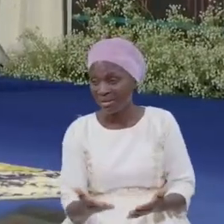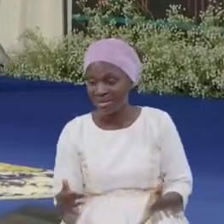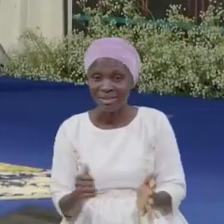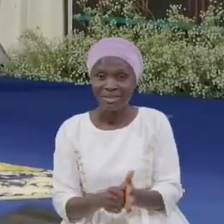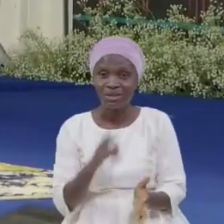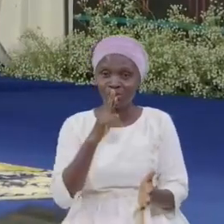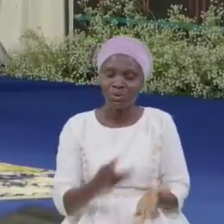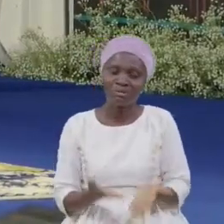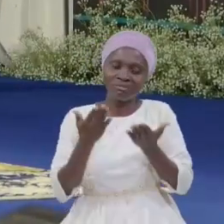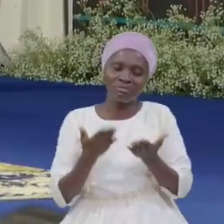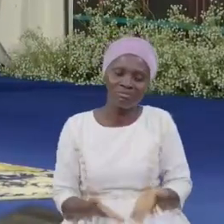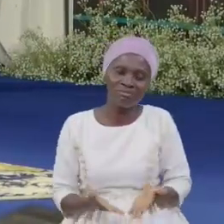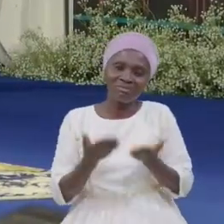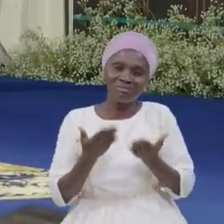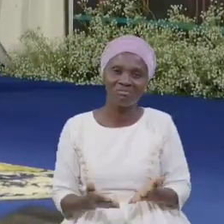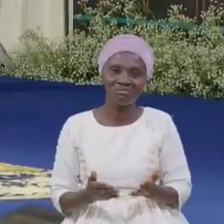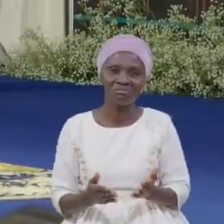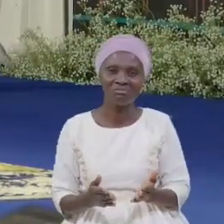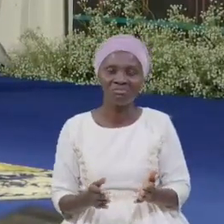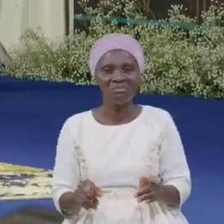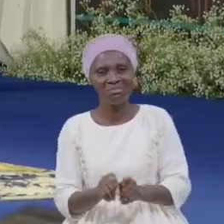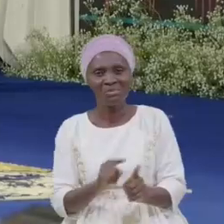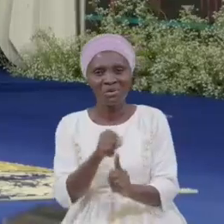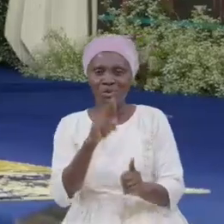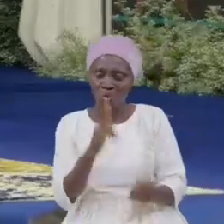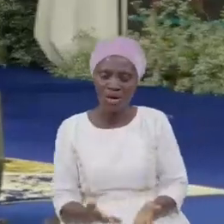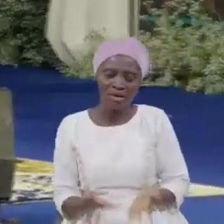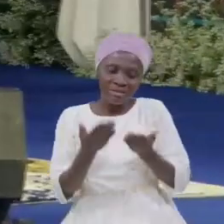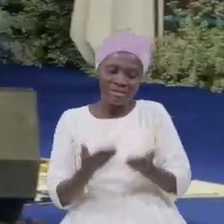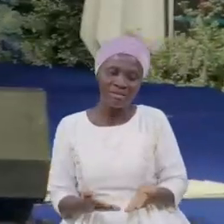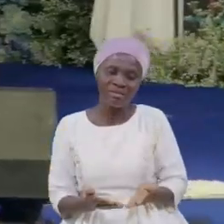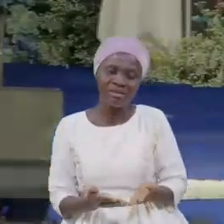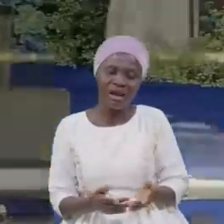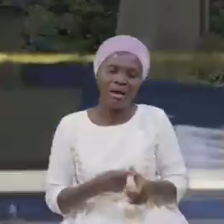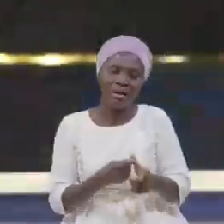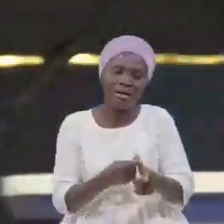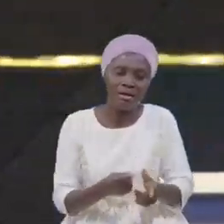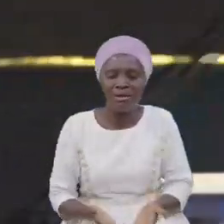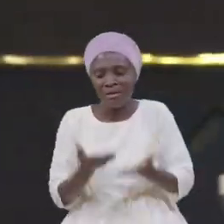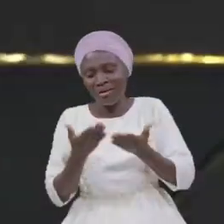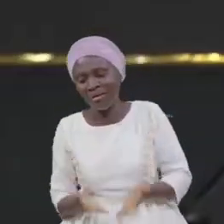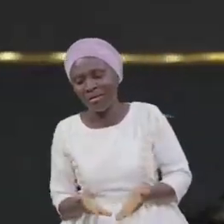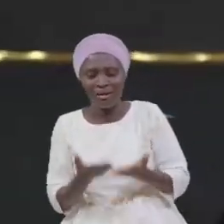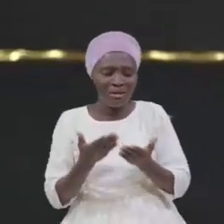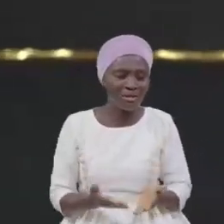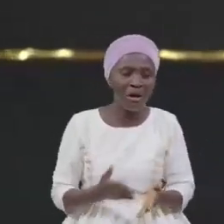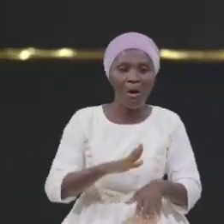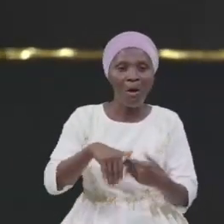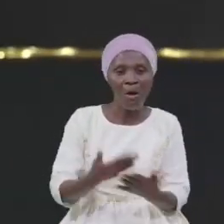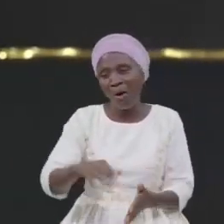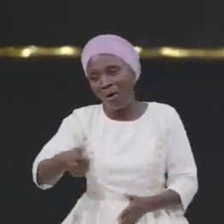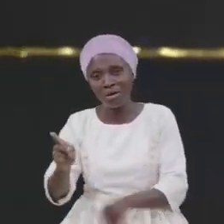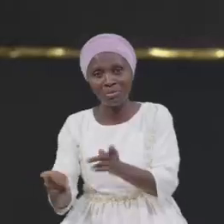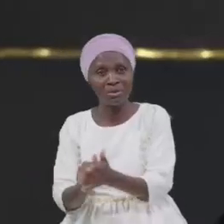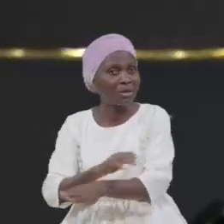courage. You know, when you're carrying a load and you're running a relay race, all the others that don't have any load to